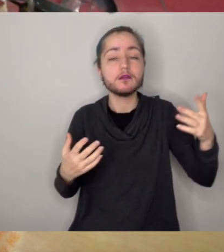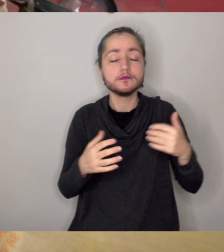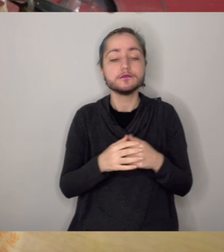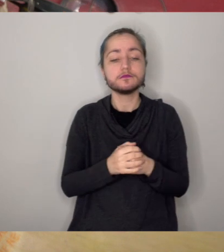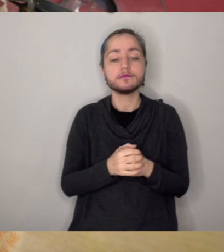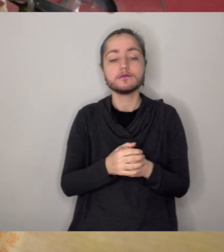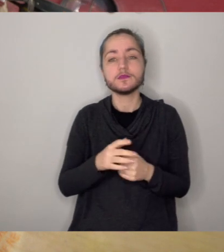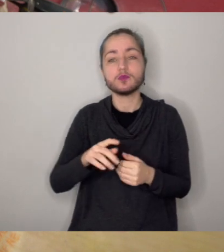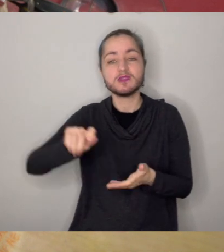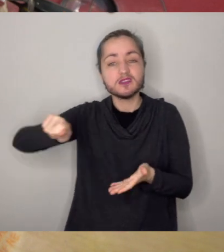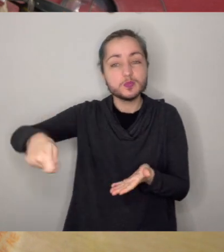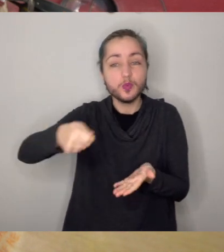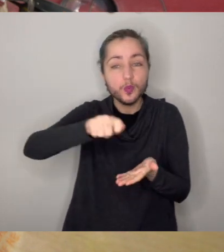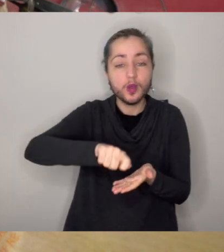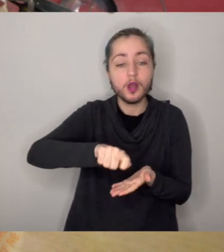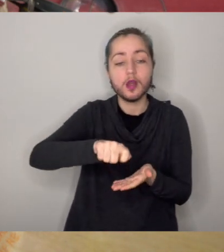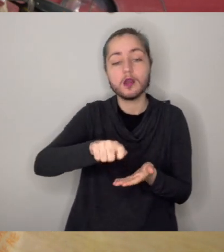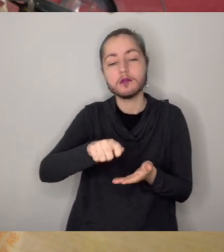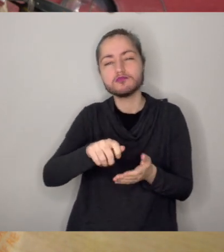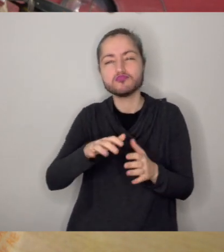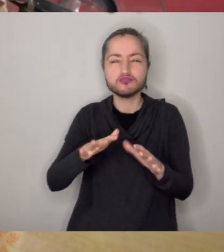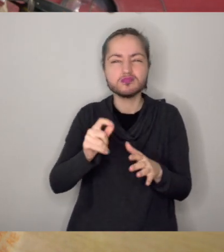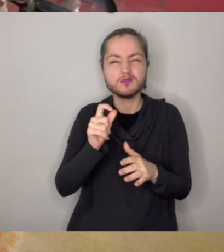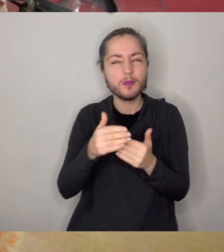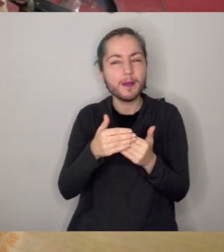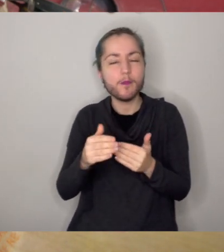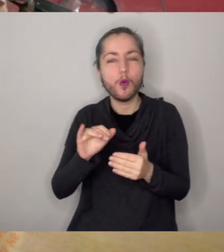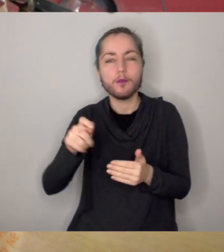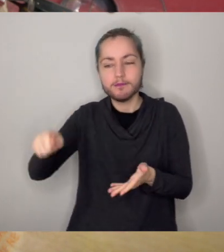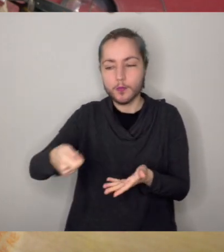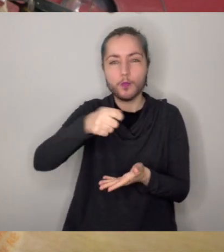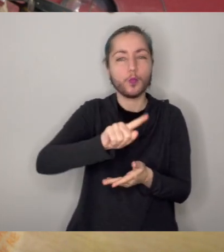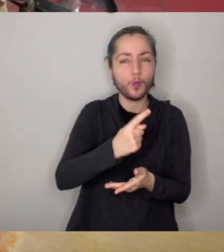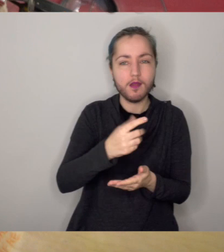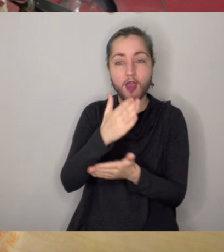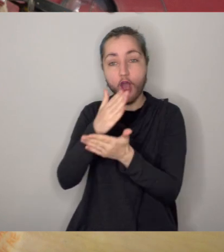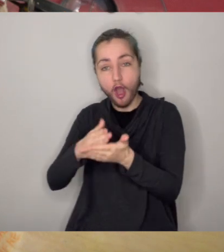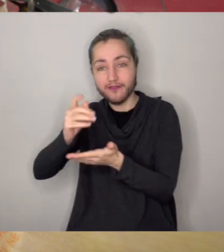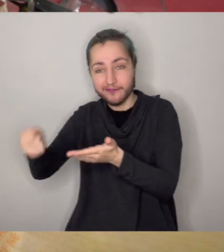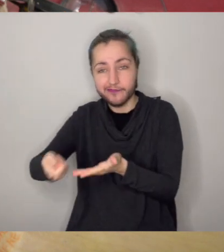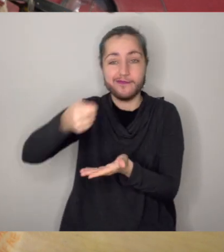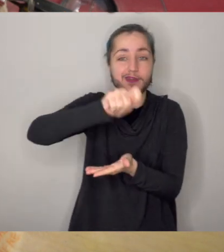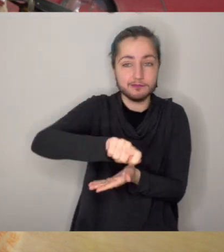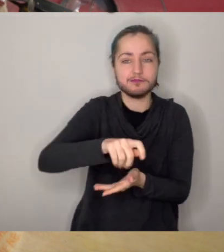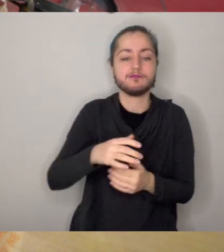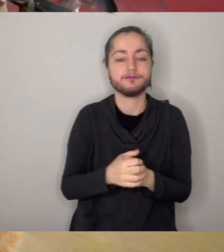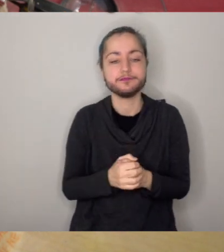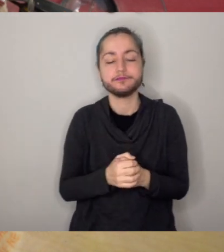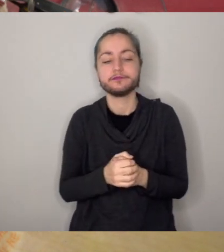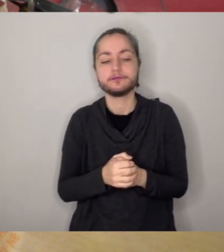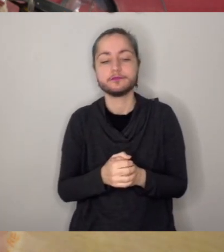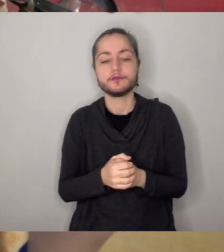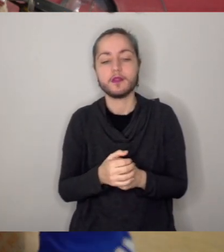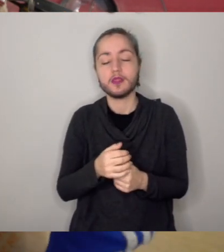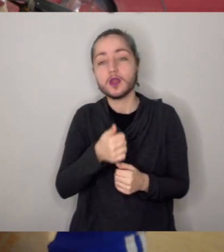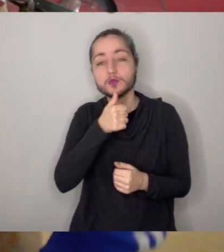pasta. So take a spoonful, maybe 1.5.